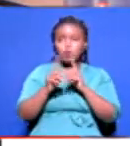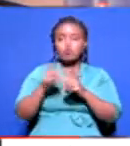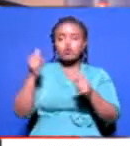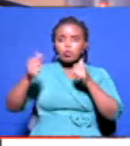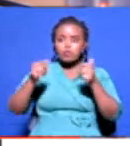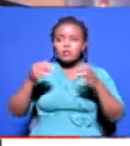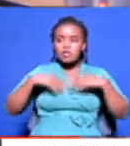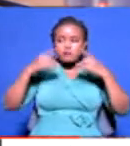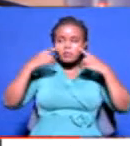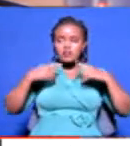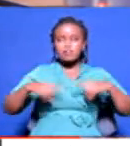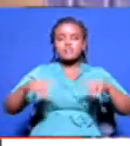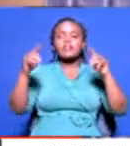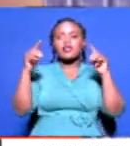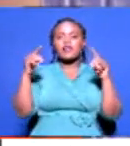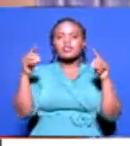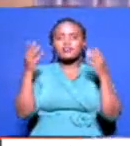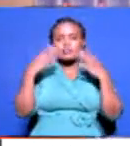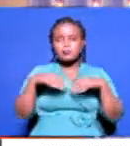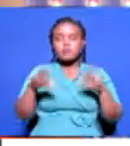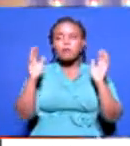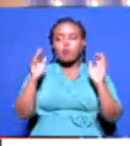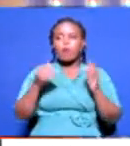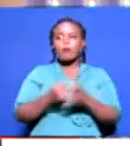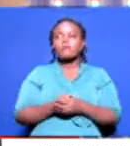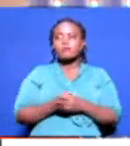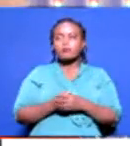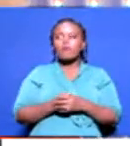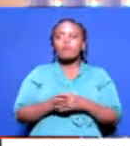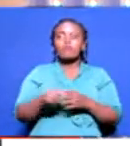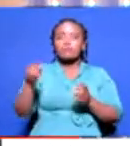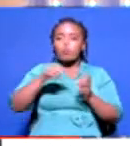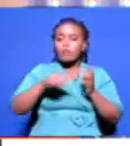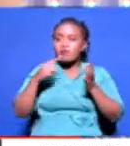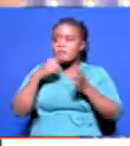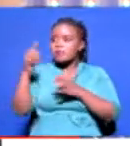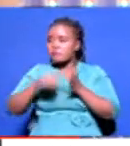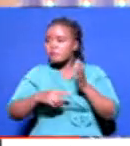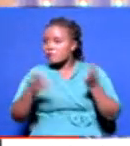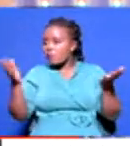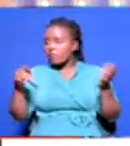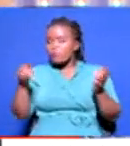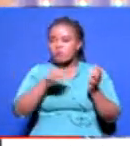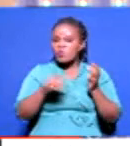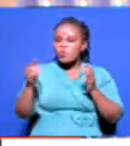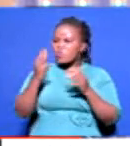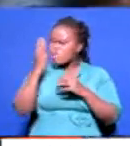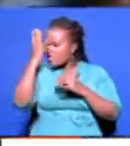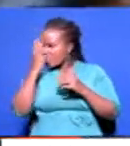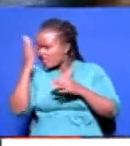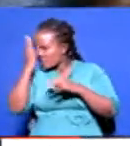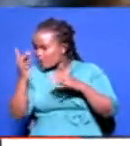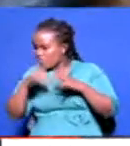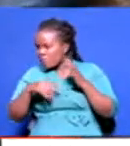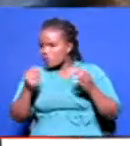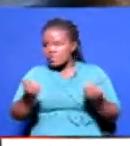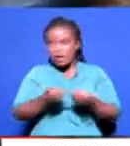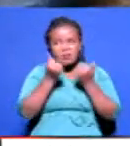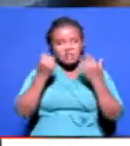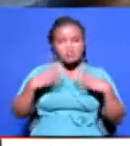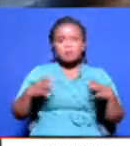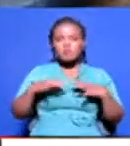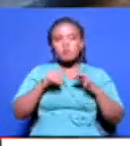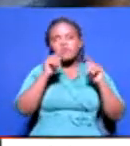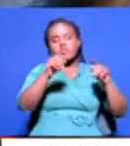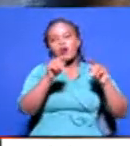by Christ's resurrection. And we say we are not going to shy away from what's happening in the public, we'll engage. Irene